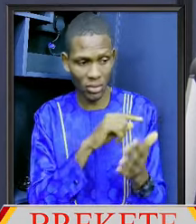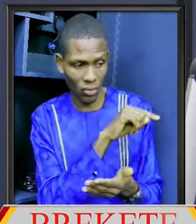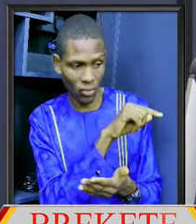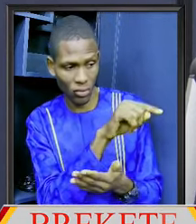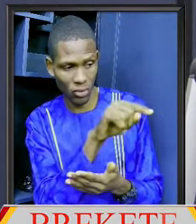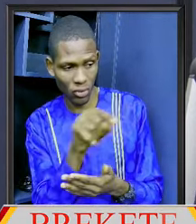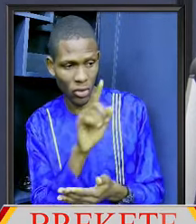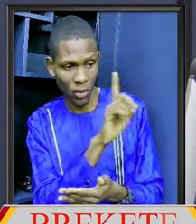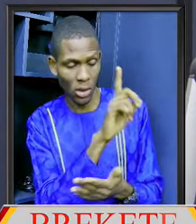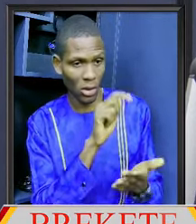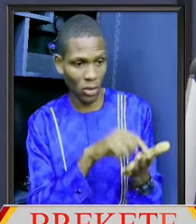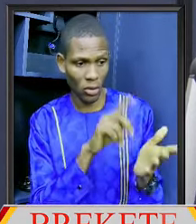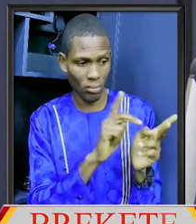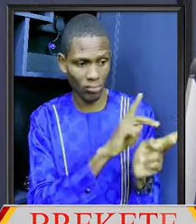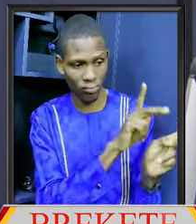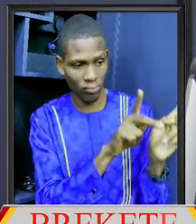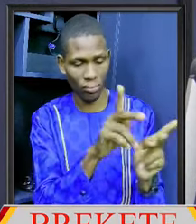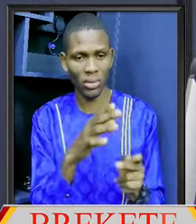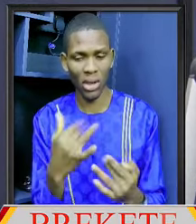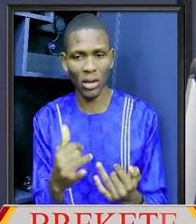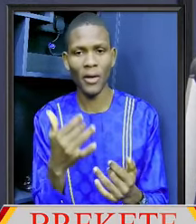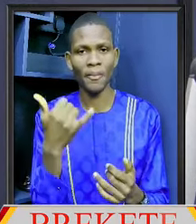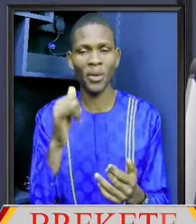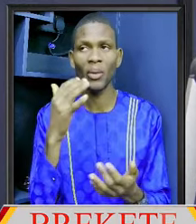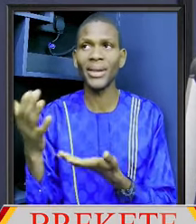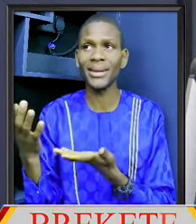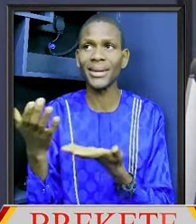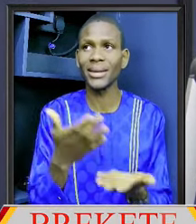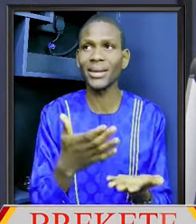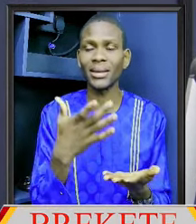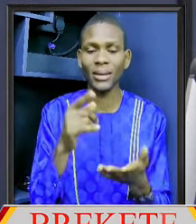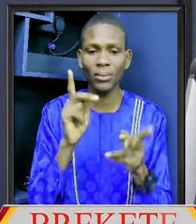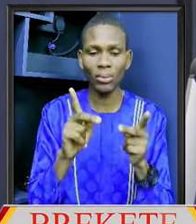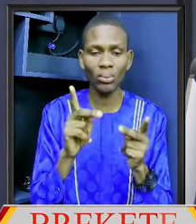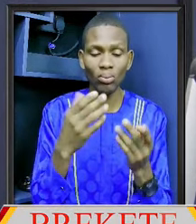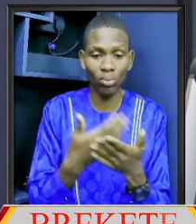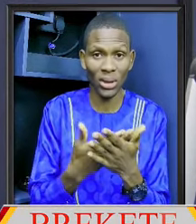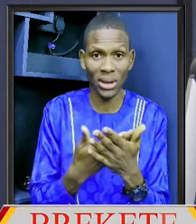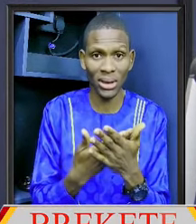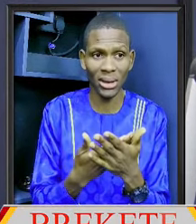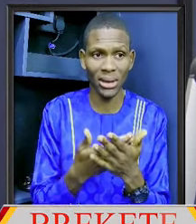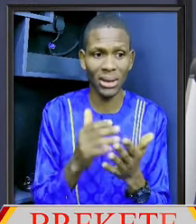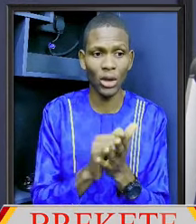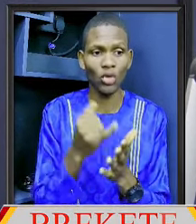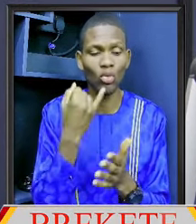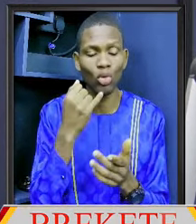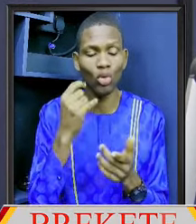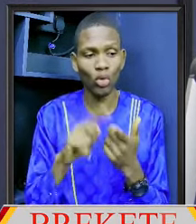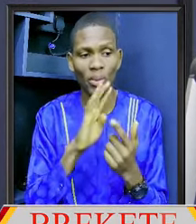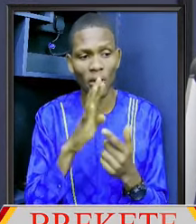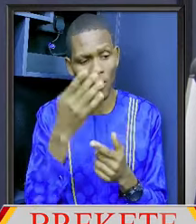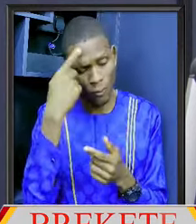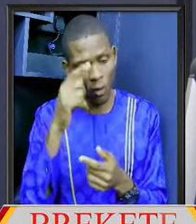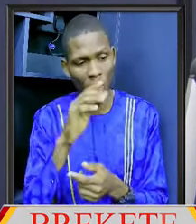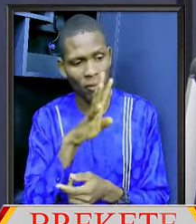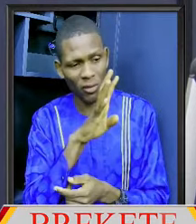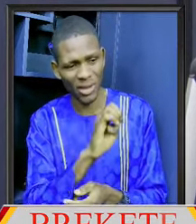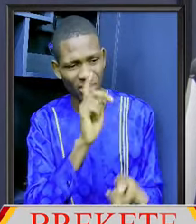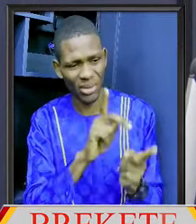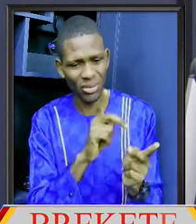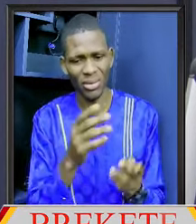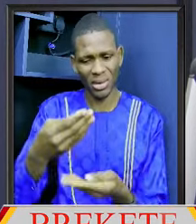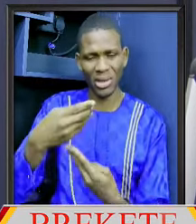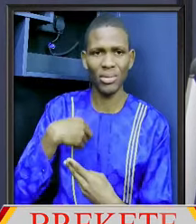people. They go carry money where suppose reach like 40 people give me. Say make I keep quiet.